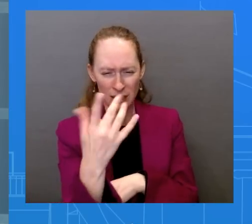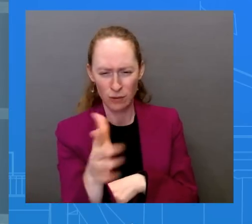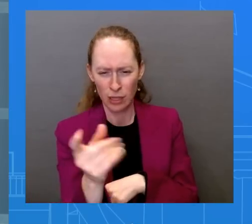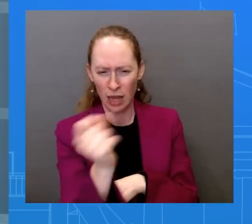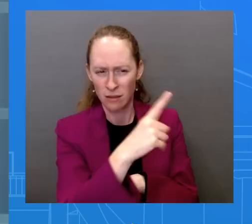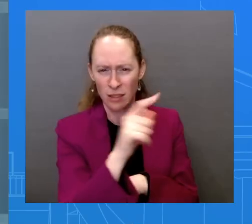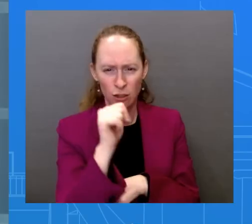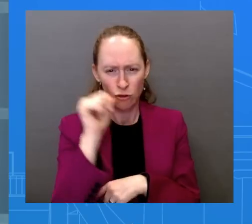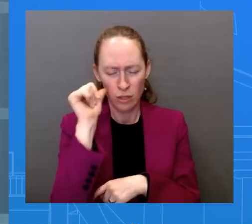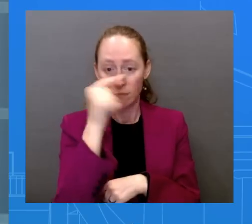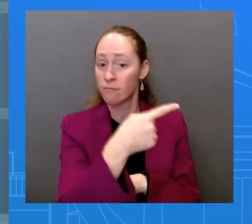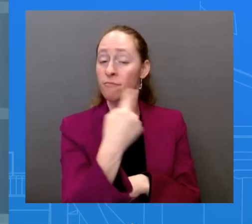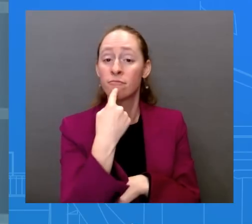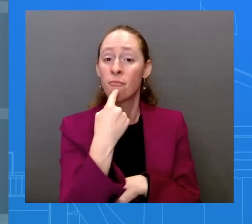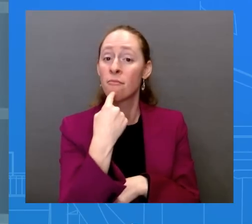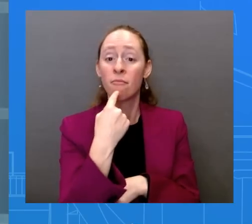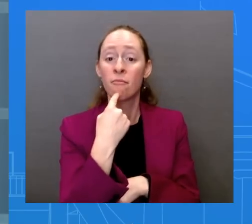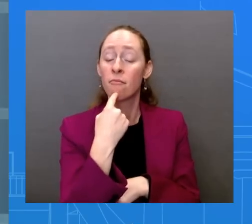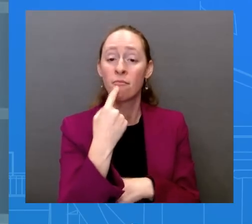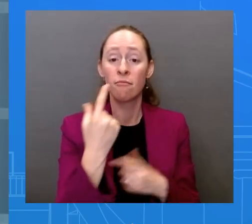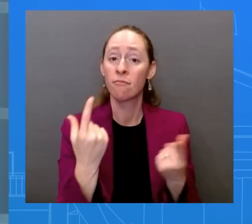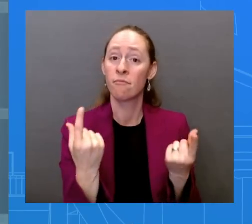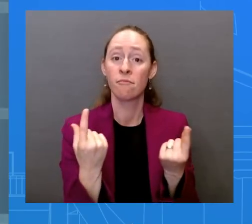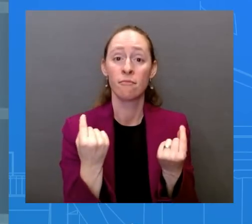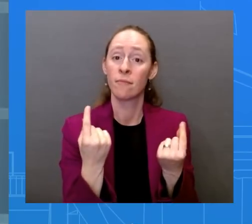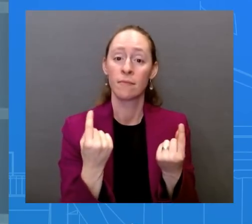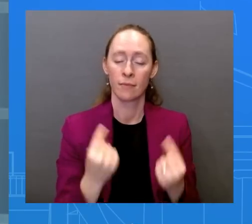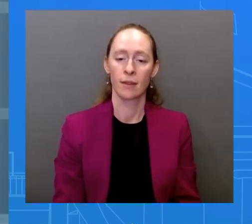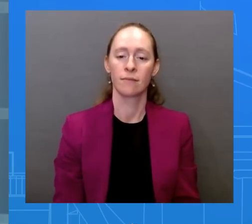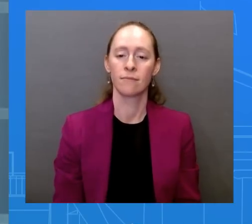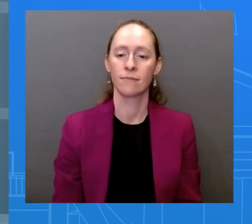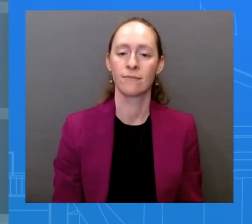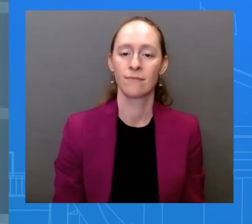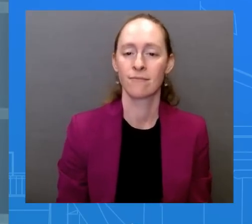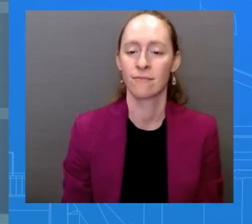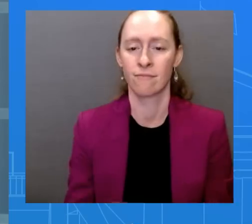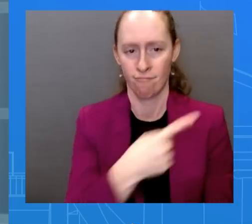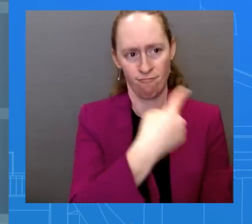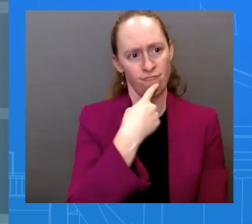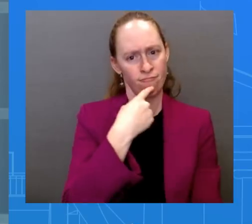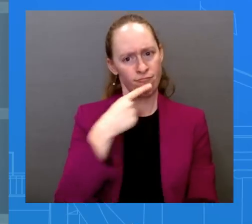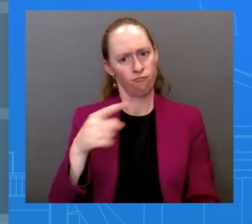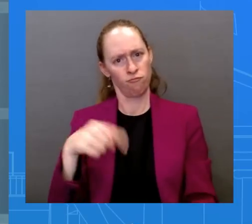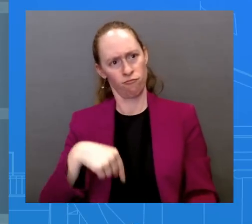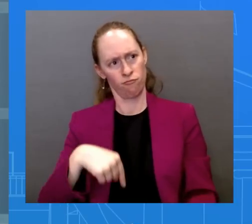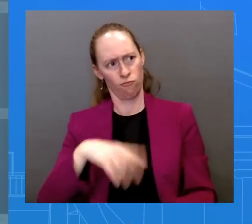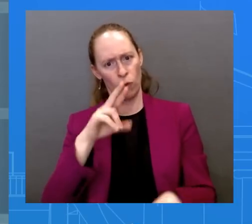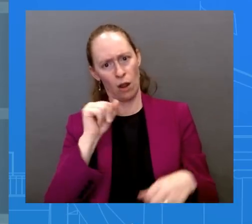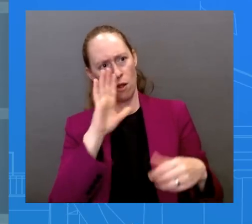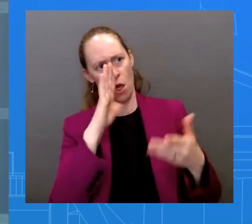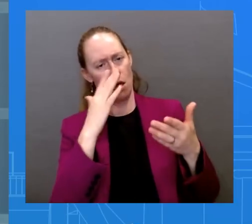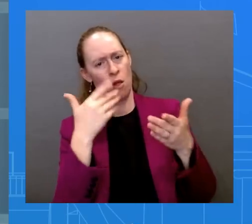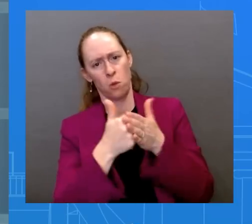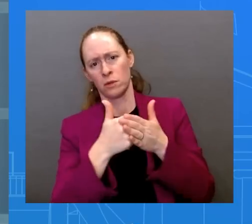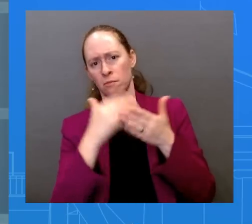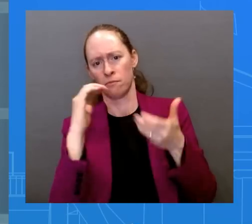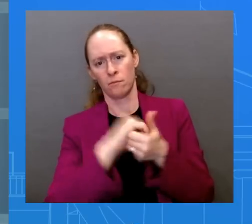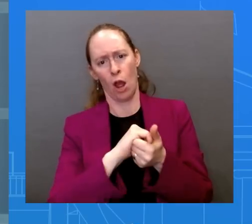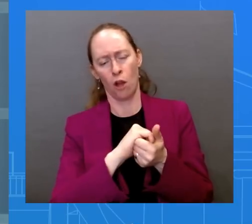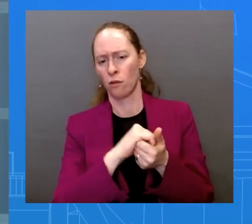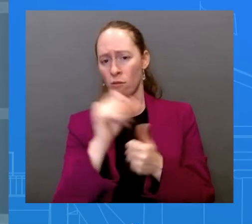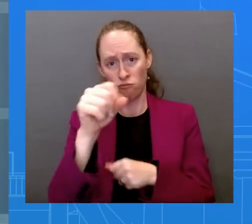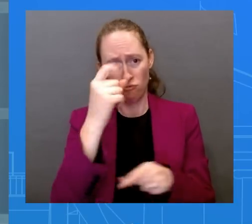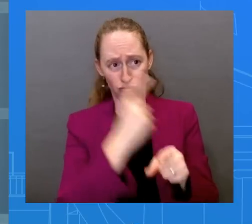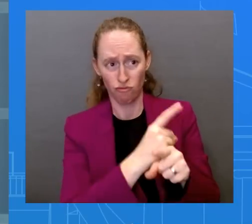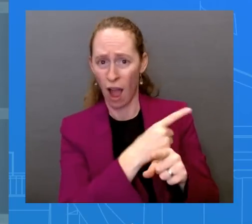of their closest allies, and we will say the same. The UK is one of our closest allies, and so we will